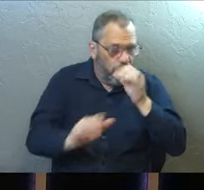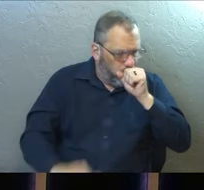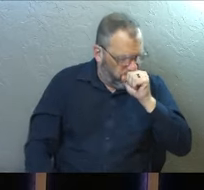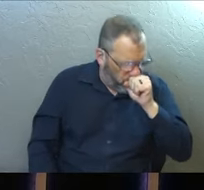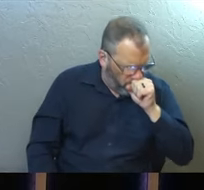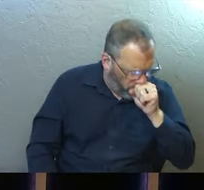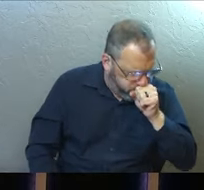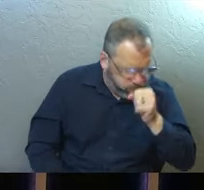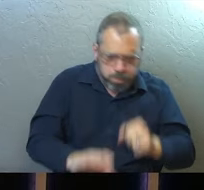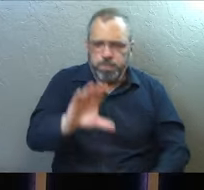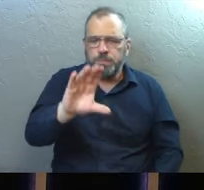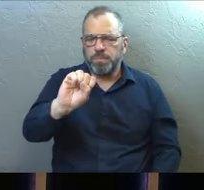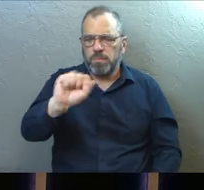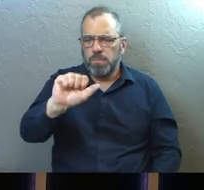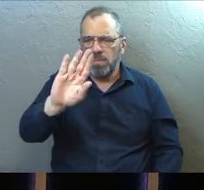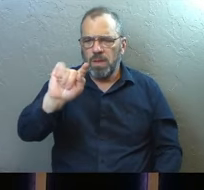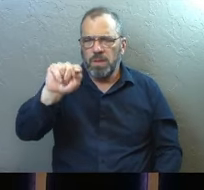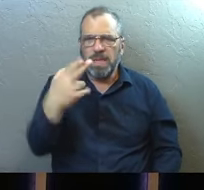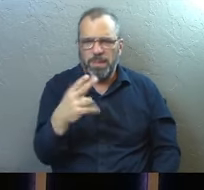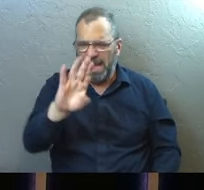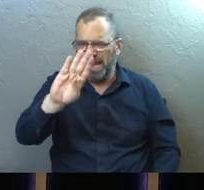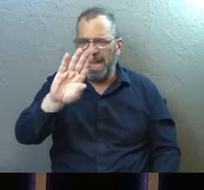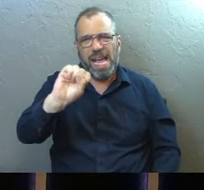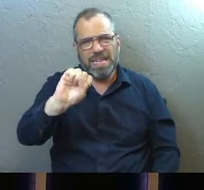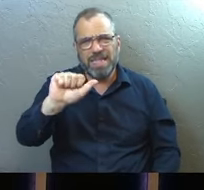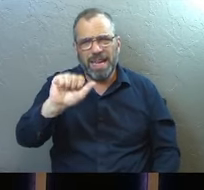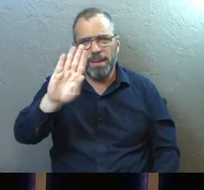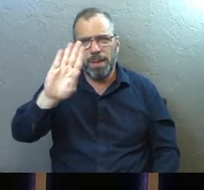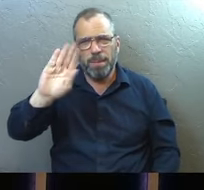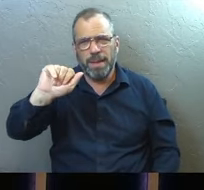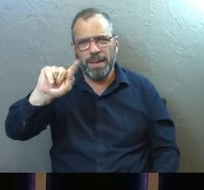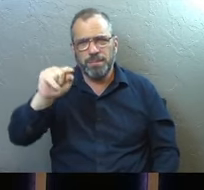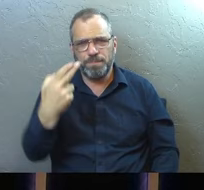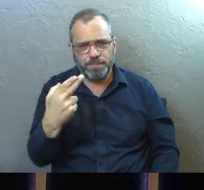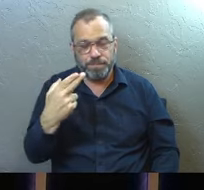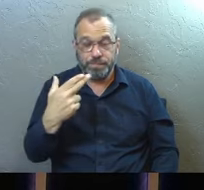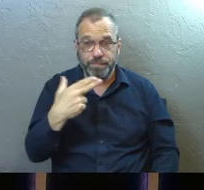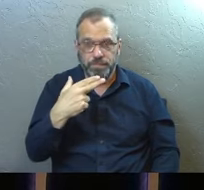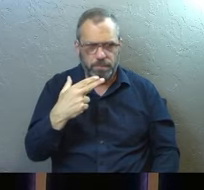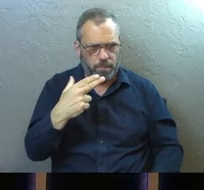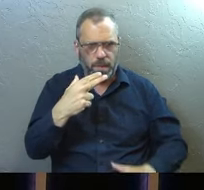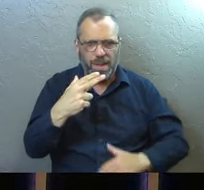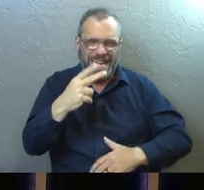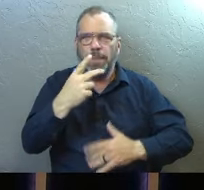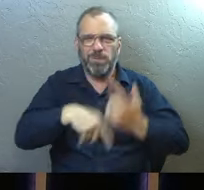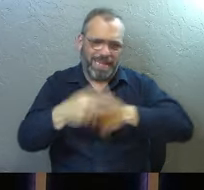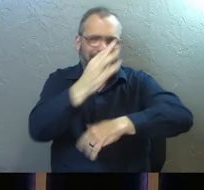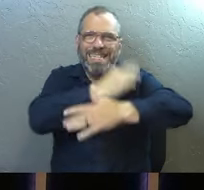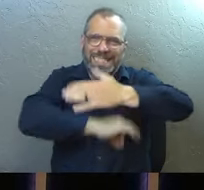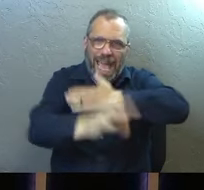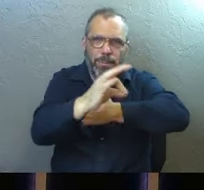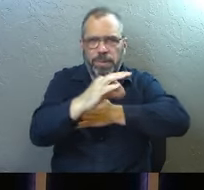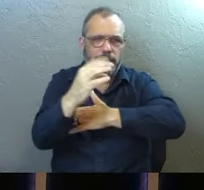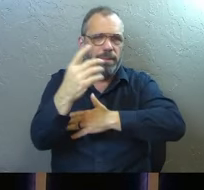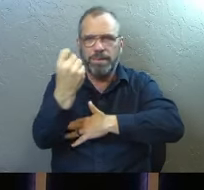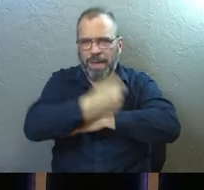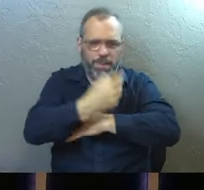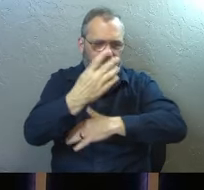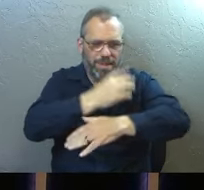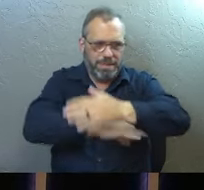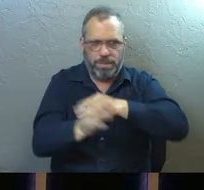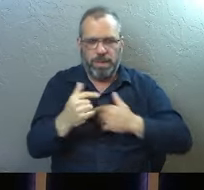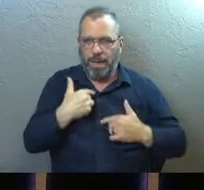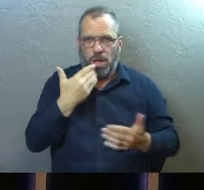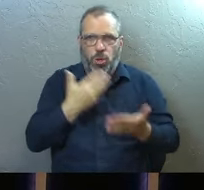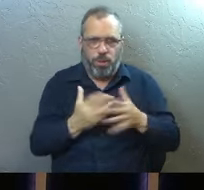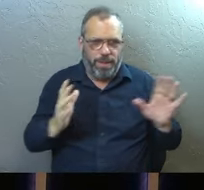should do is Sabbath. We don't talk about Sabbath very much because, like myself, like we're not good at it. And so I don't want to talk about it, you